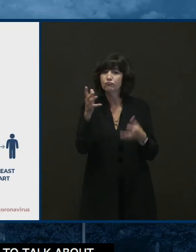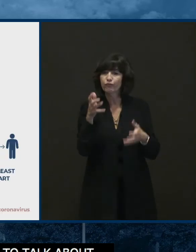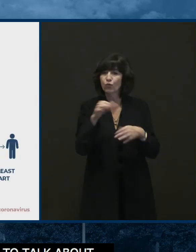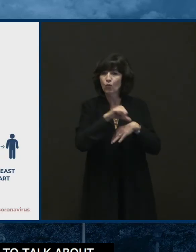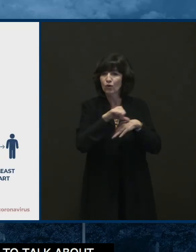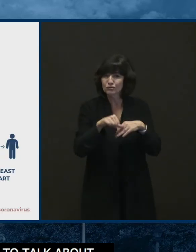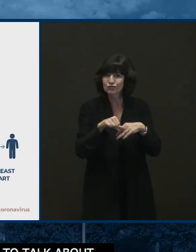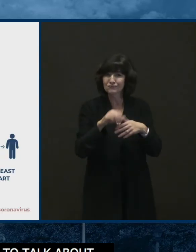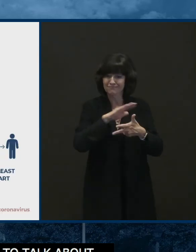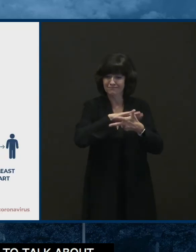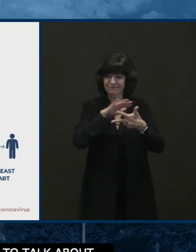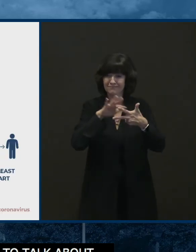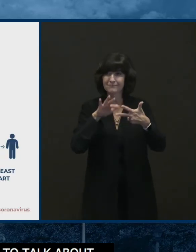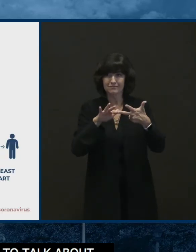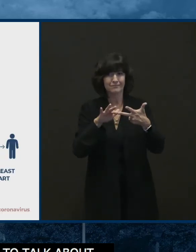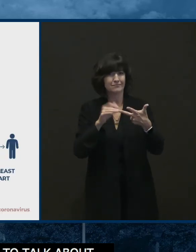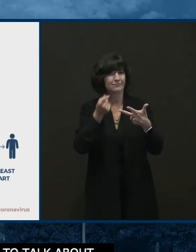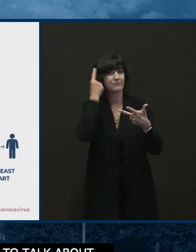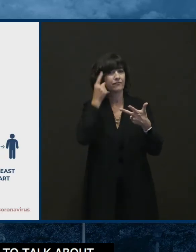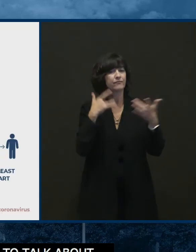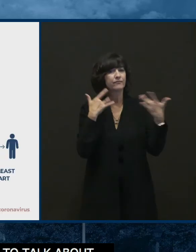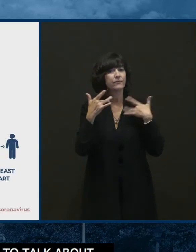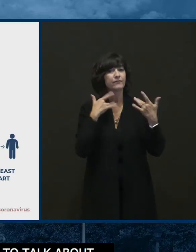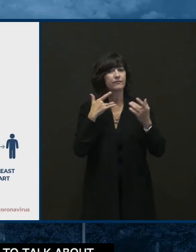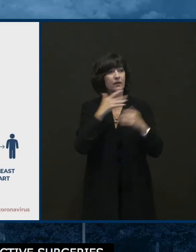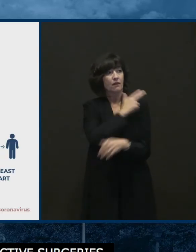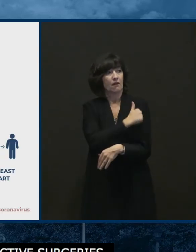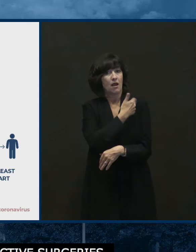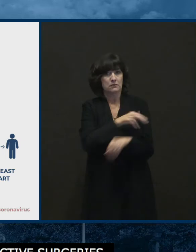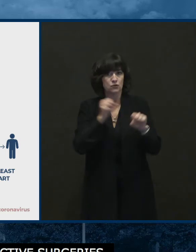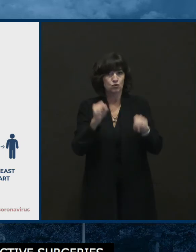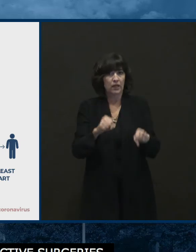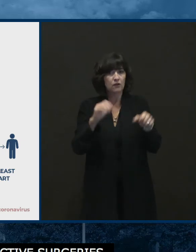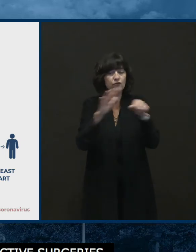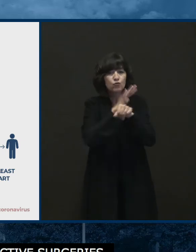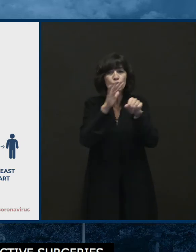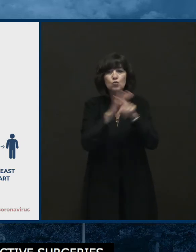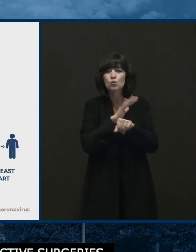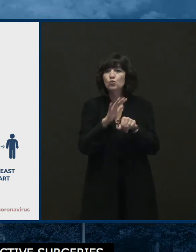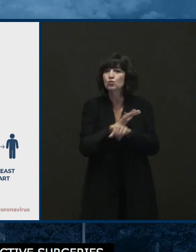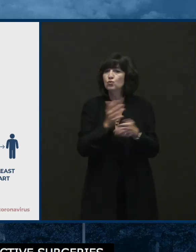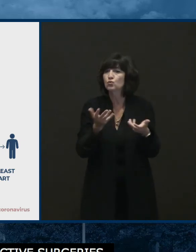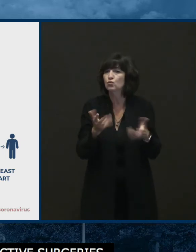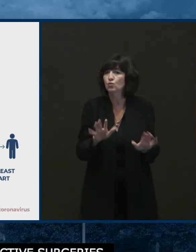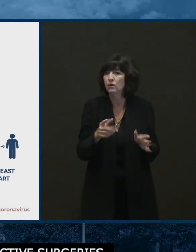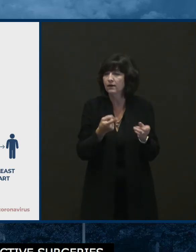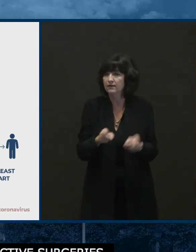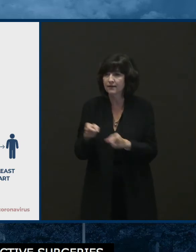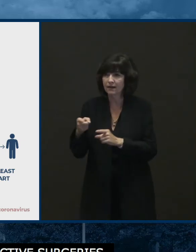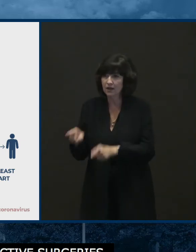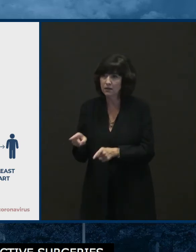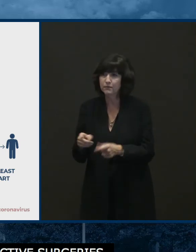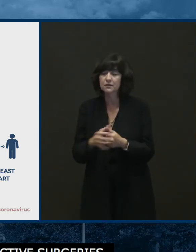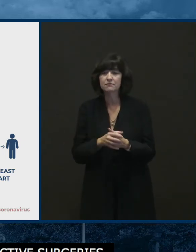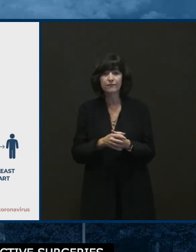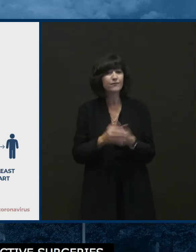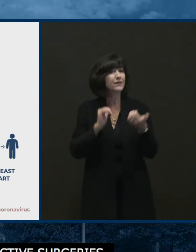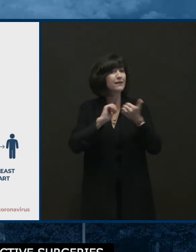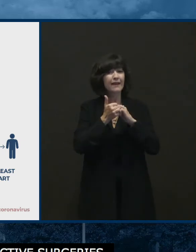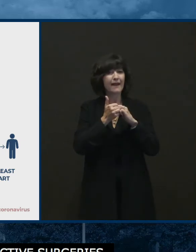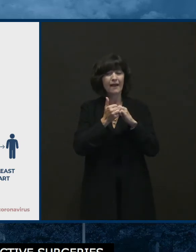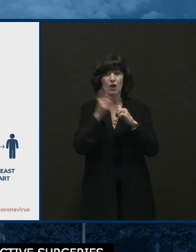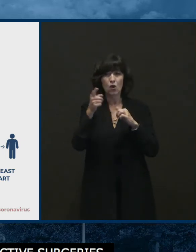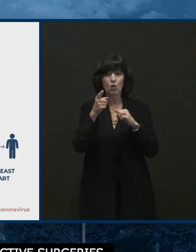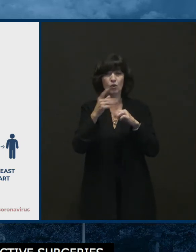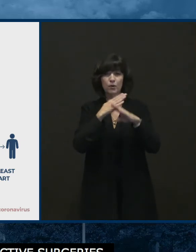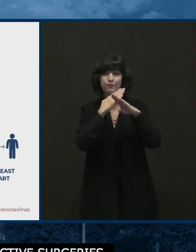spread, quash the virus. Stay at home if you're sick, by all means. Wash your hands for 20 seconds. Most importantly,